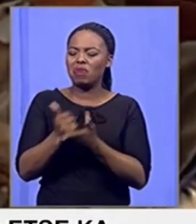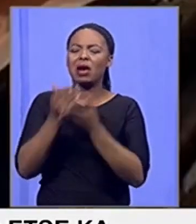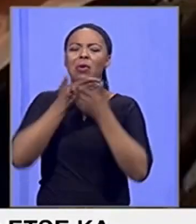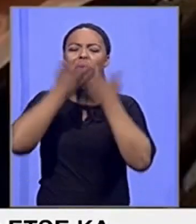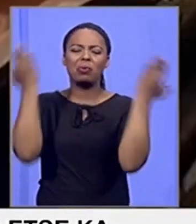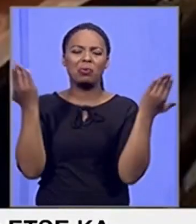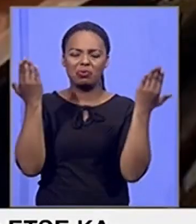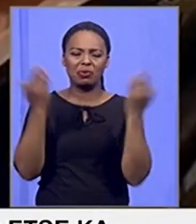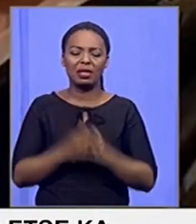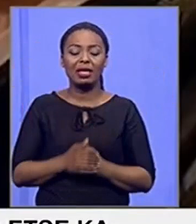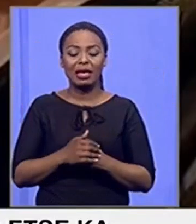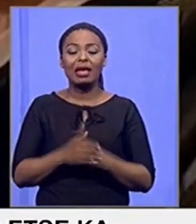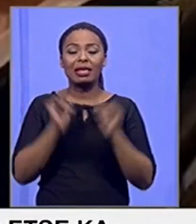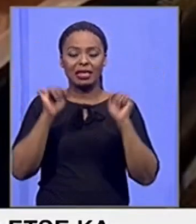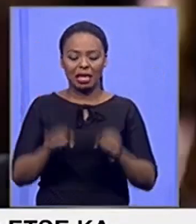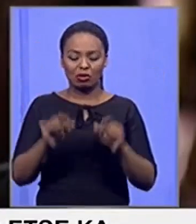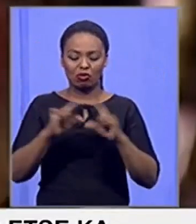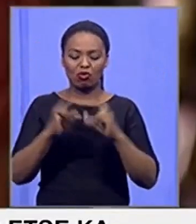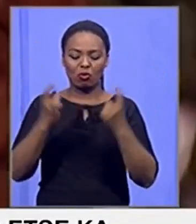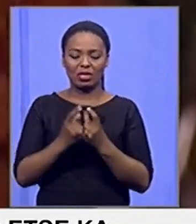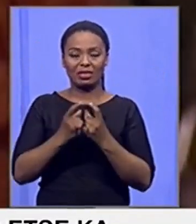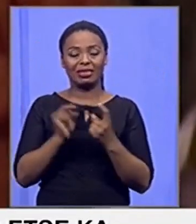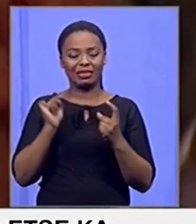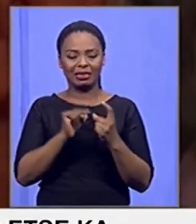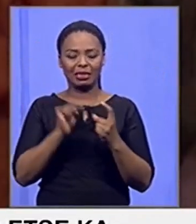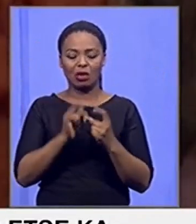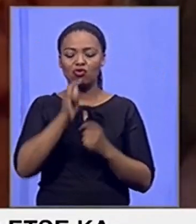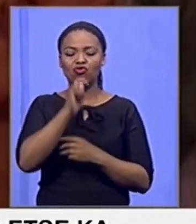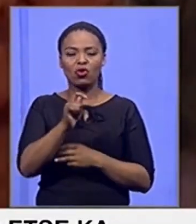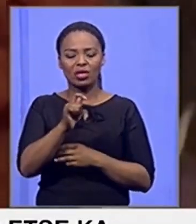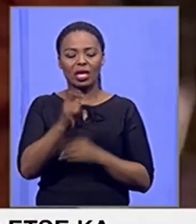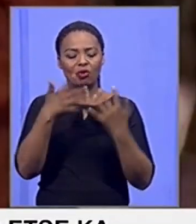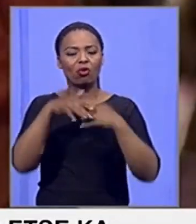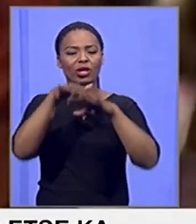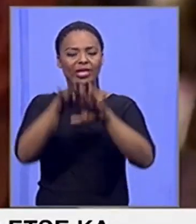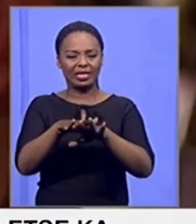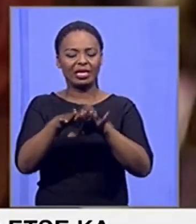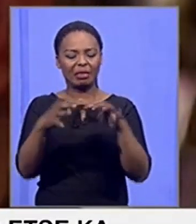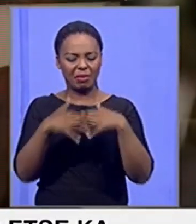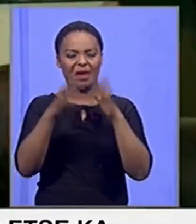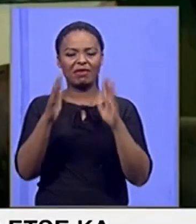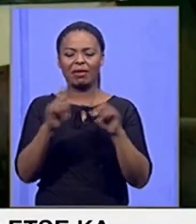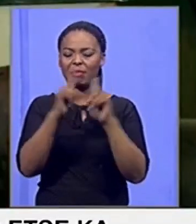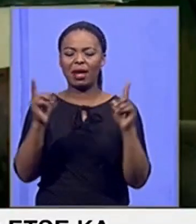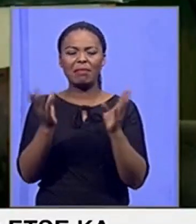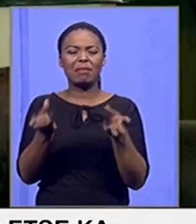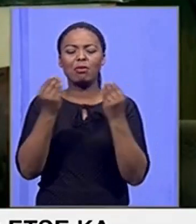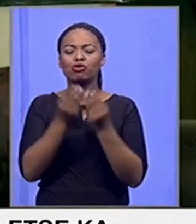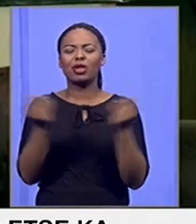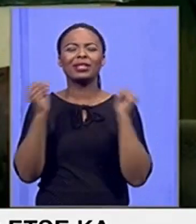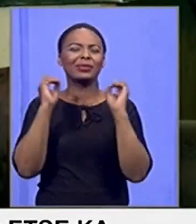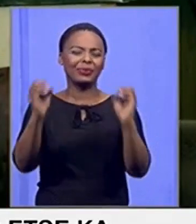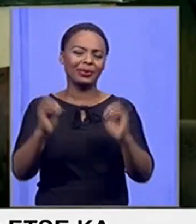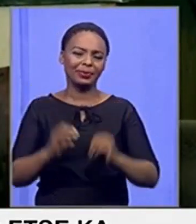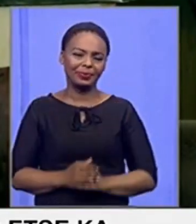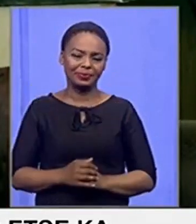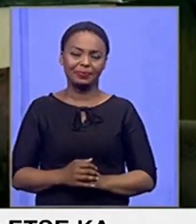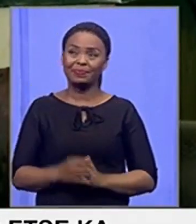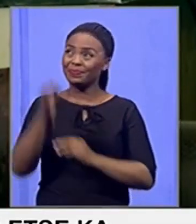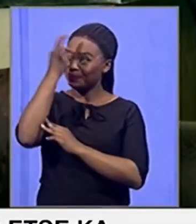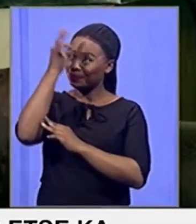thehwa komishini ya dipoelano e tswang ka hore ke Truth and Reconciliation Commission. Government ke bone ka re le